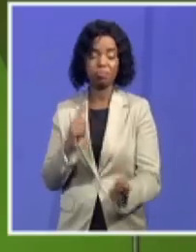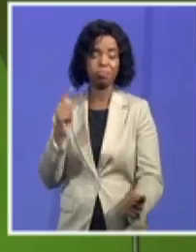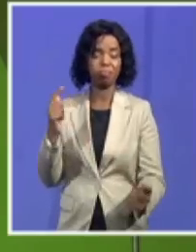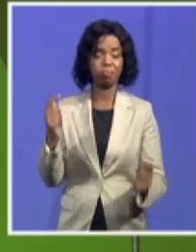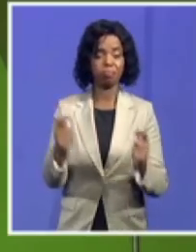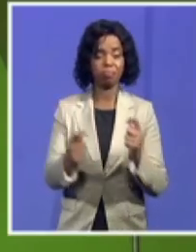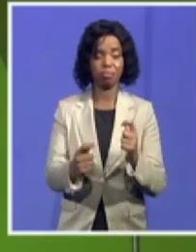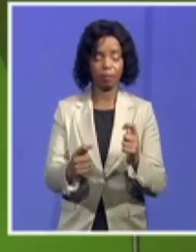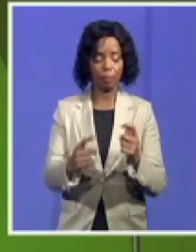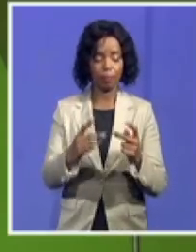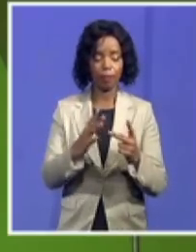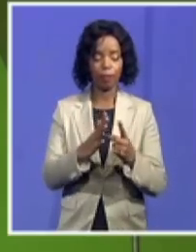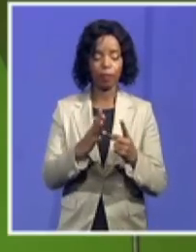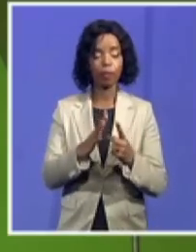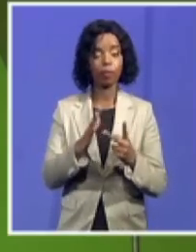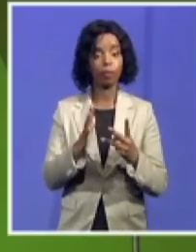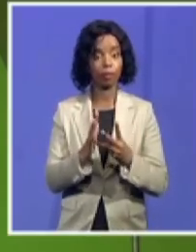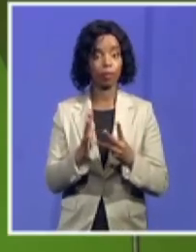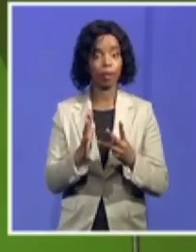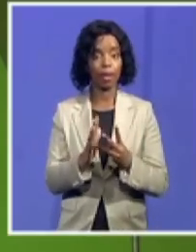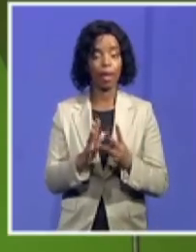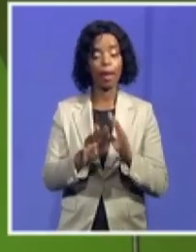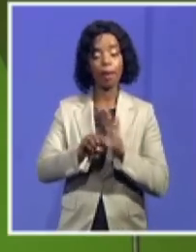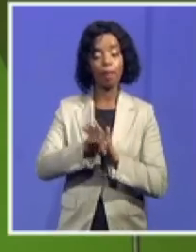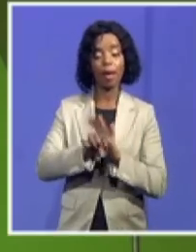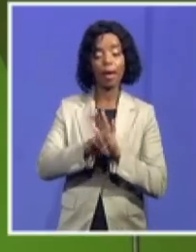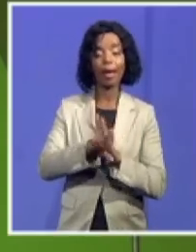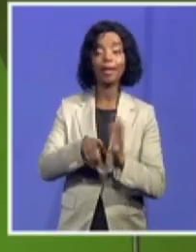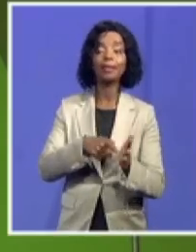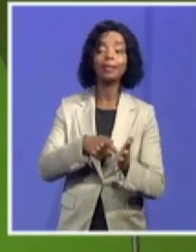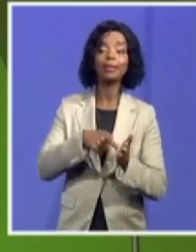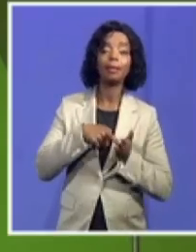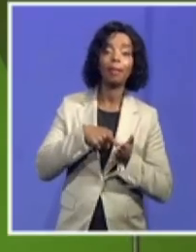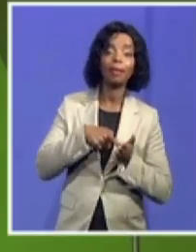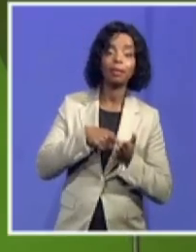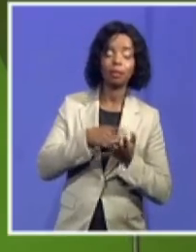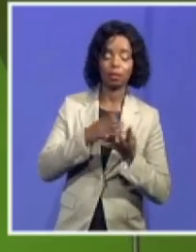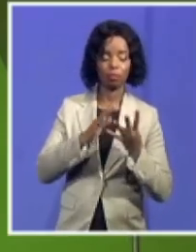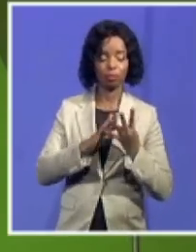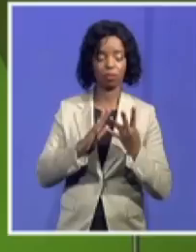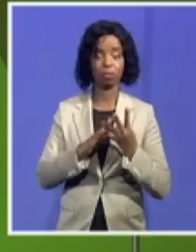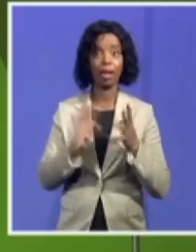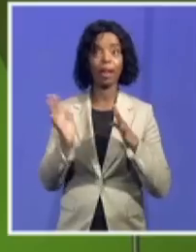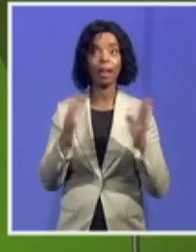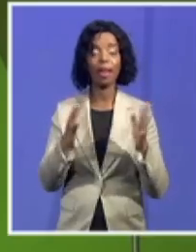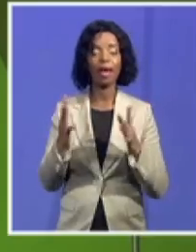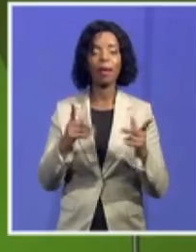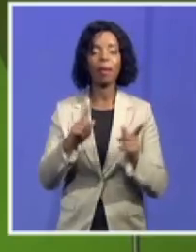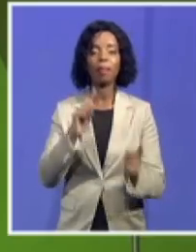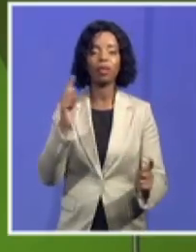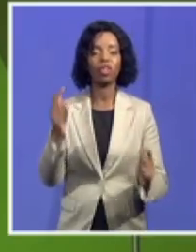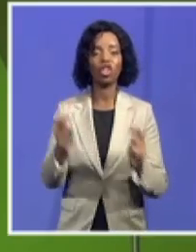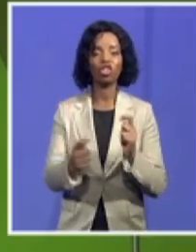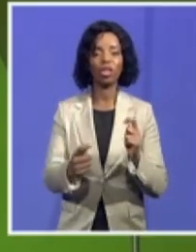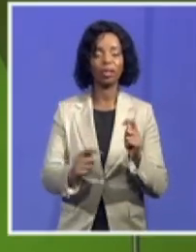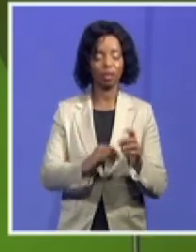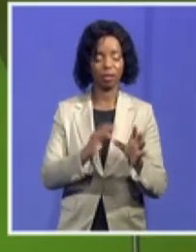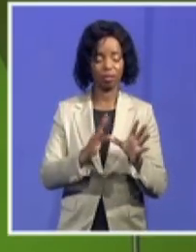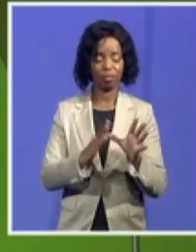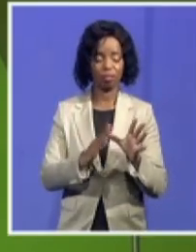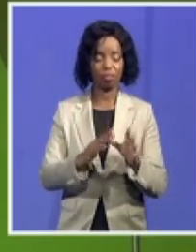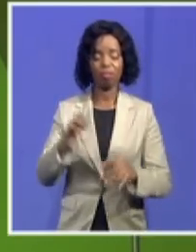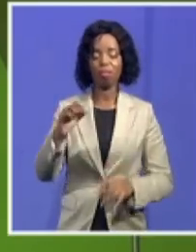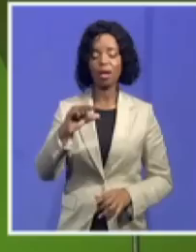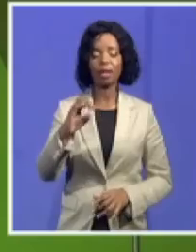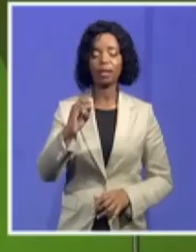shifting market demand, climate change, as well as the geopolitical uncertainties